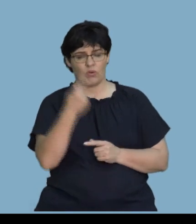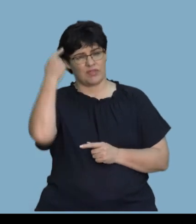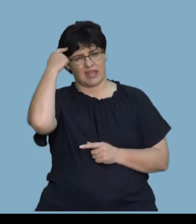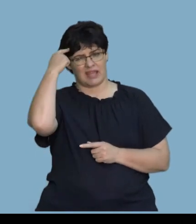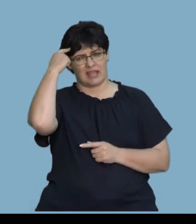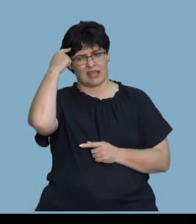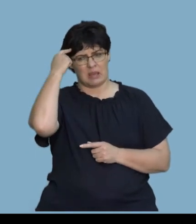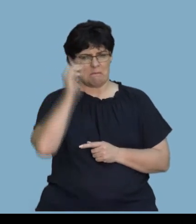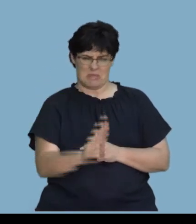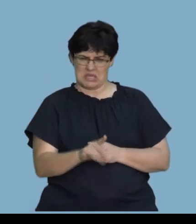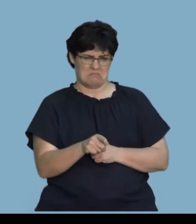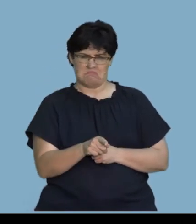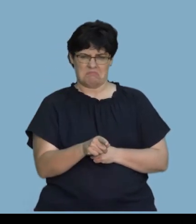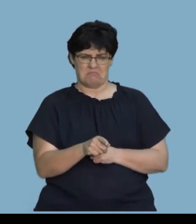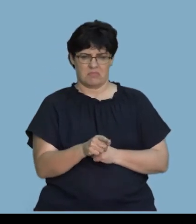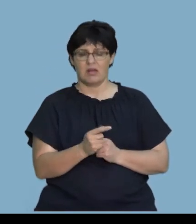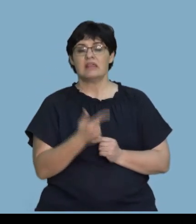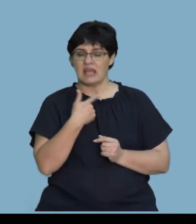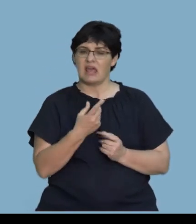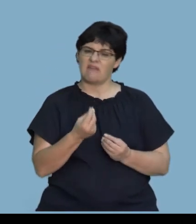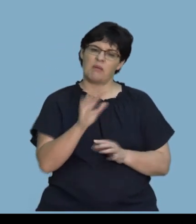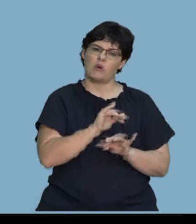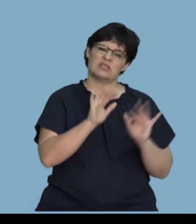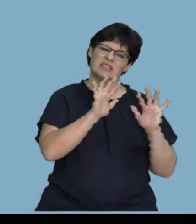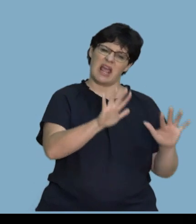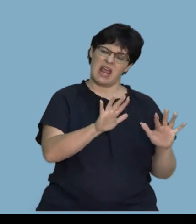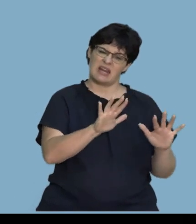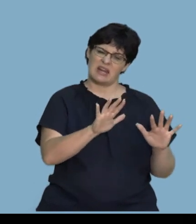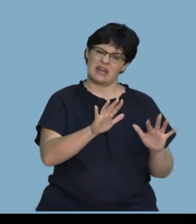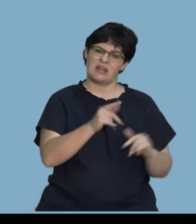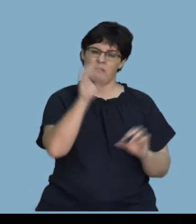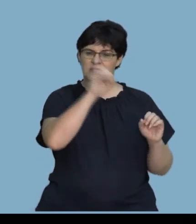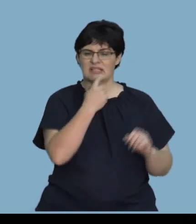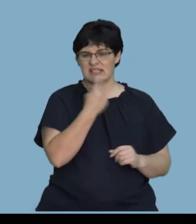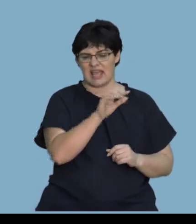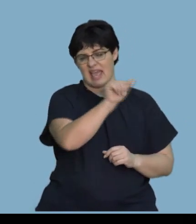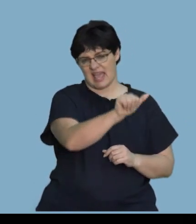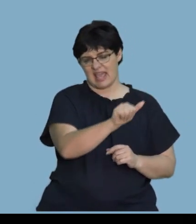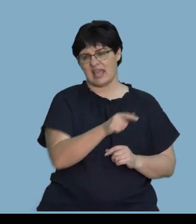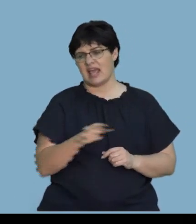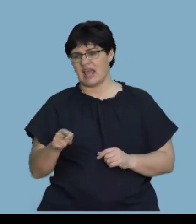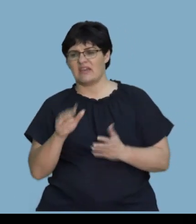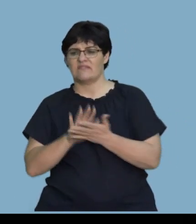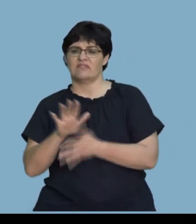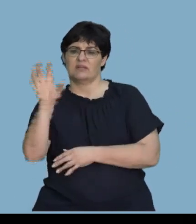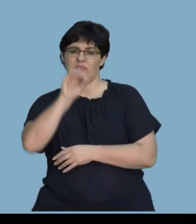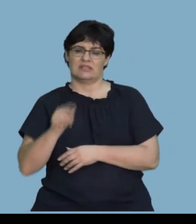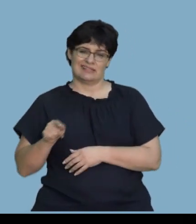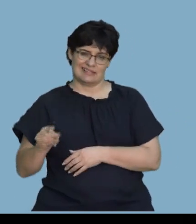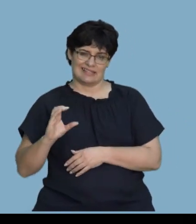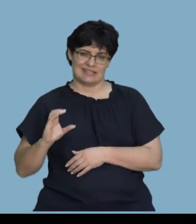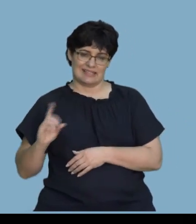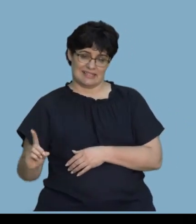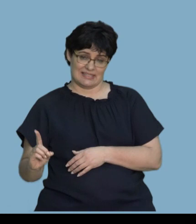thought it's option B, okay? And then we've got about 10 or so percent saying it's A, and then 15% saying